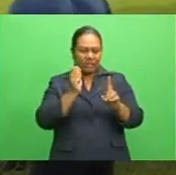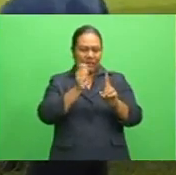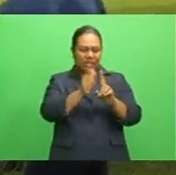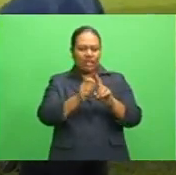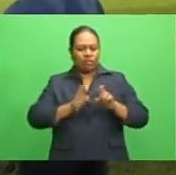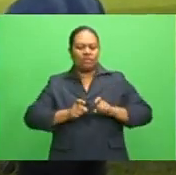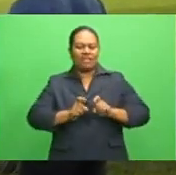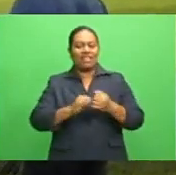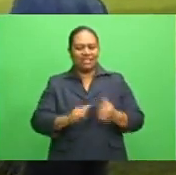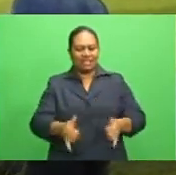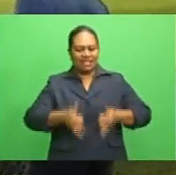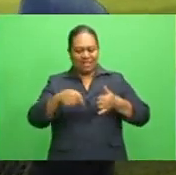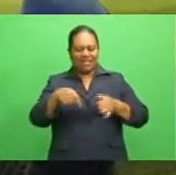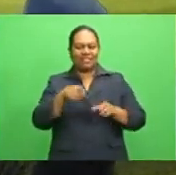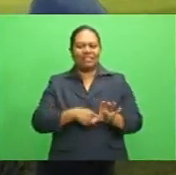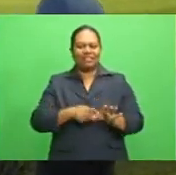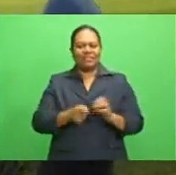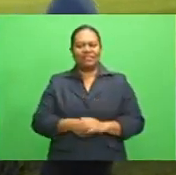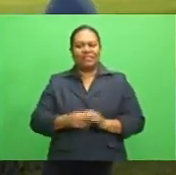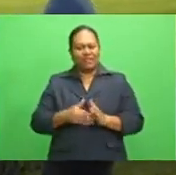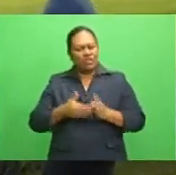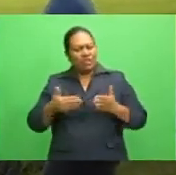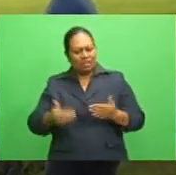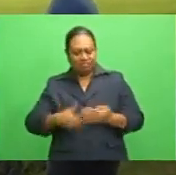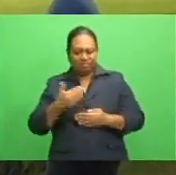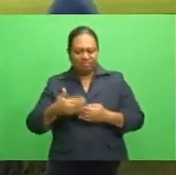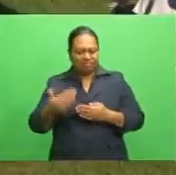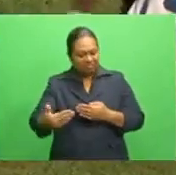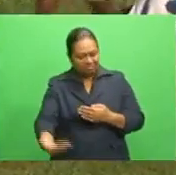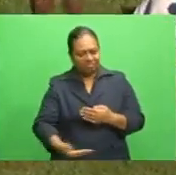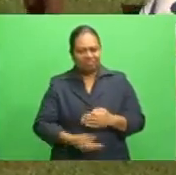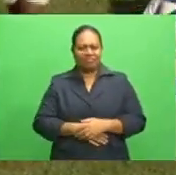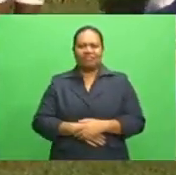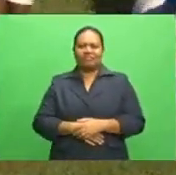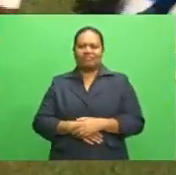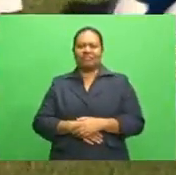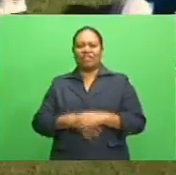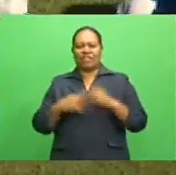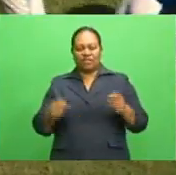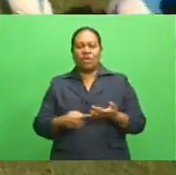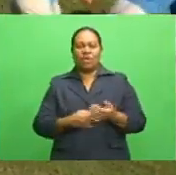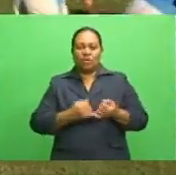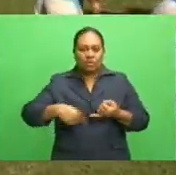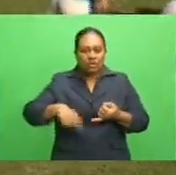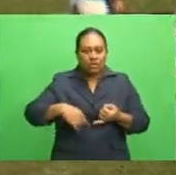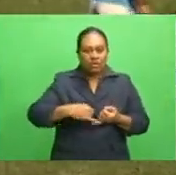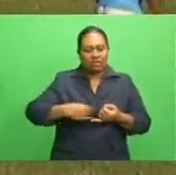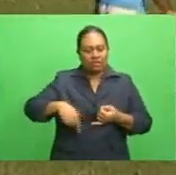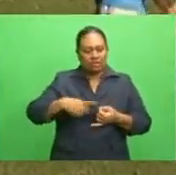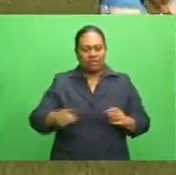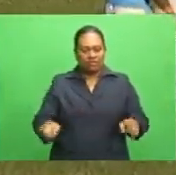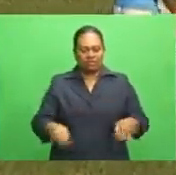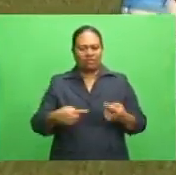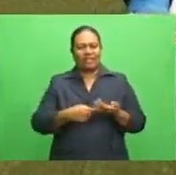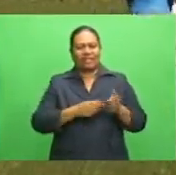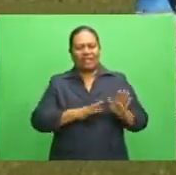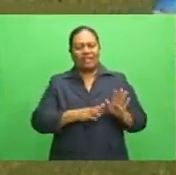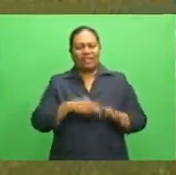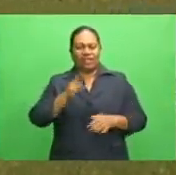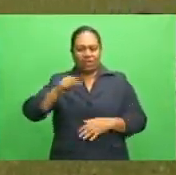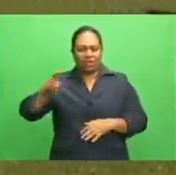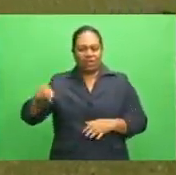year. From here, we'll keep on improving. Suva will meet Tailevu on Saturday at Ratu Takbo Park in Osori,